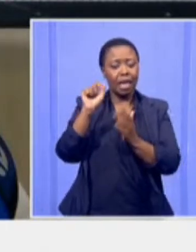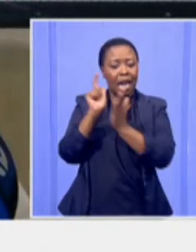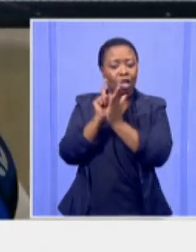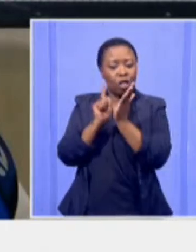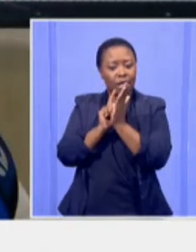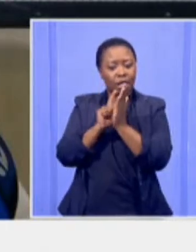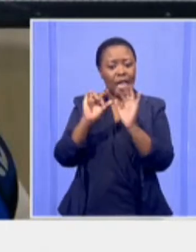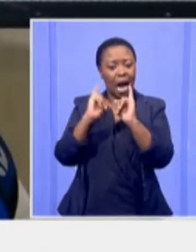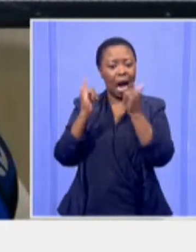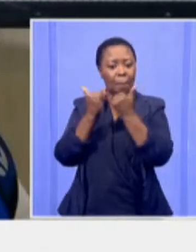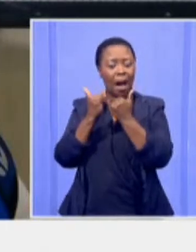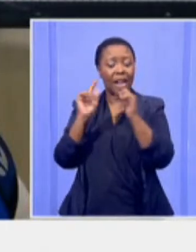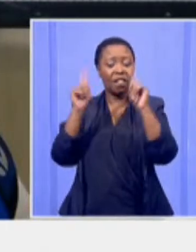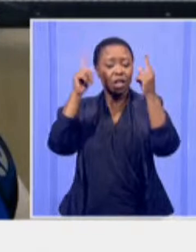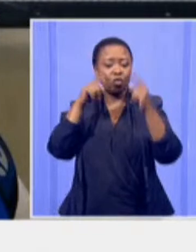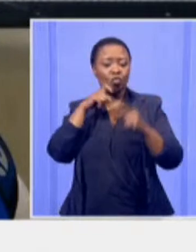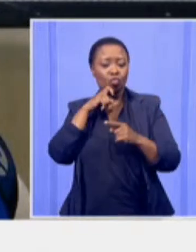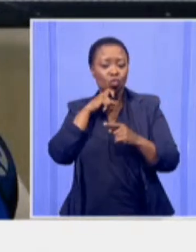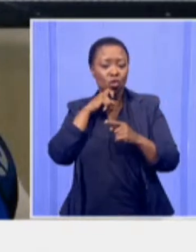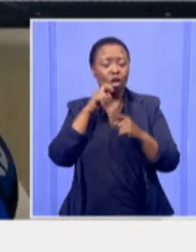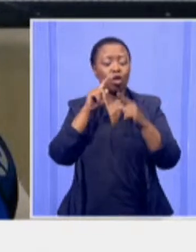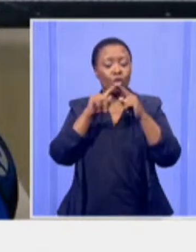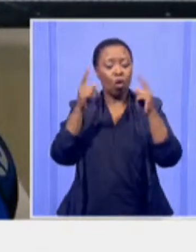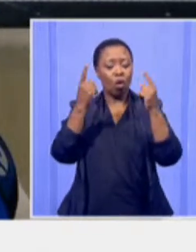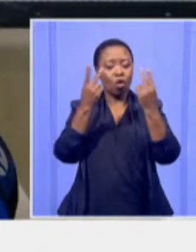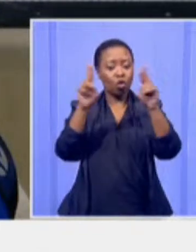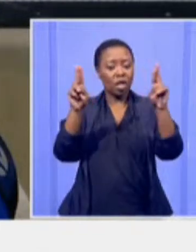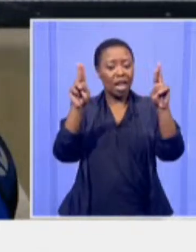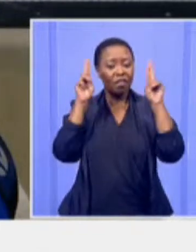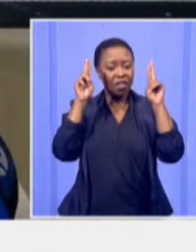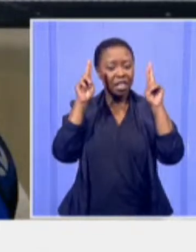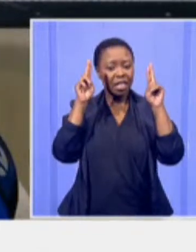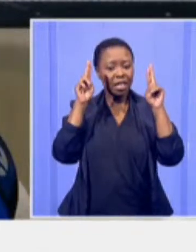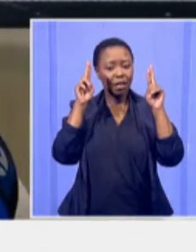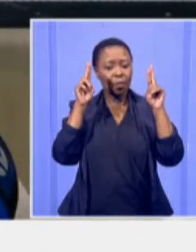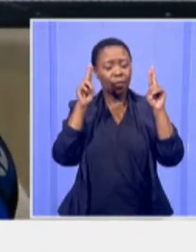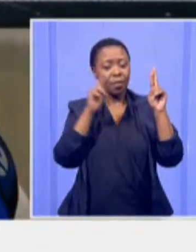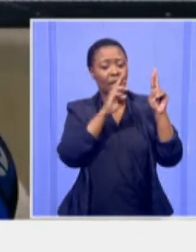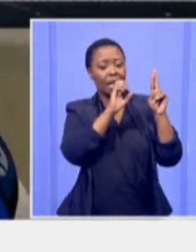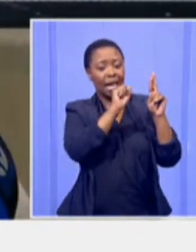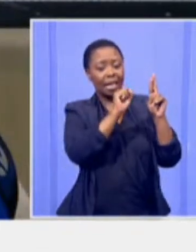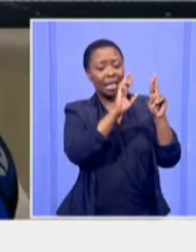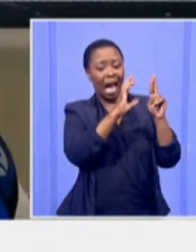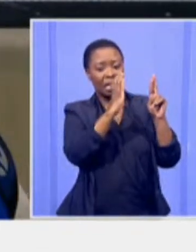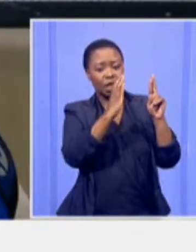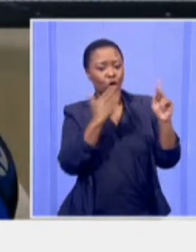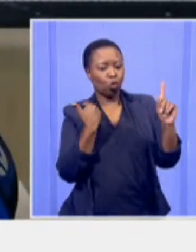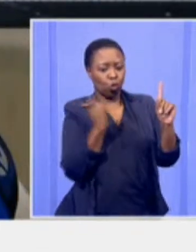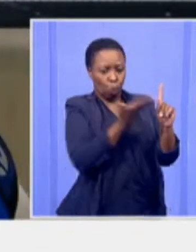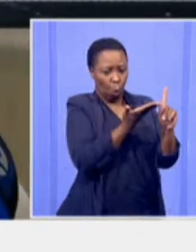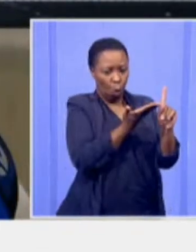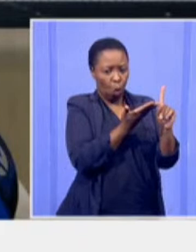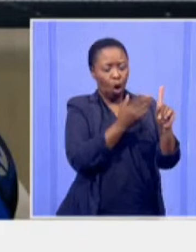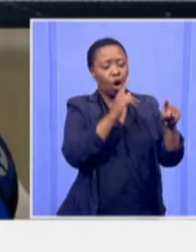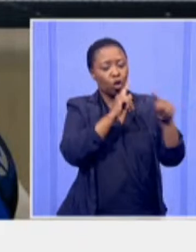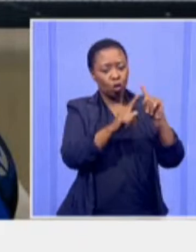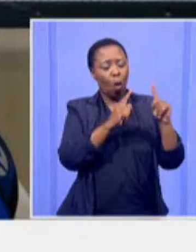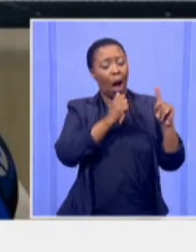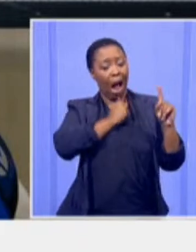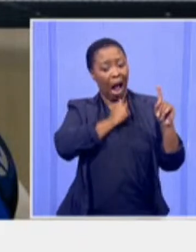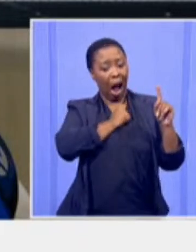uses. So Wits University has sued the SRC, and we have handed over the matter to our